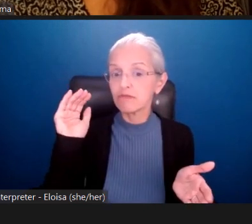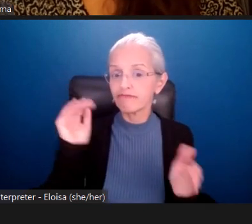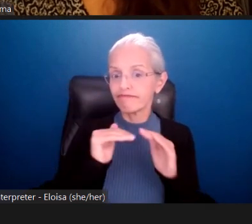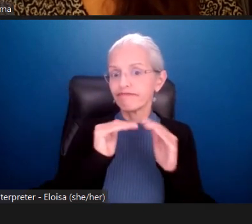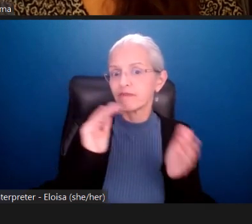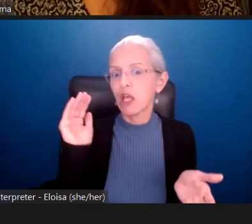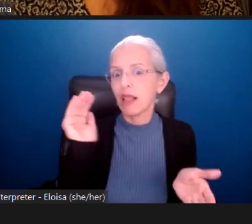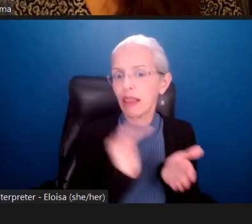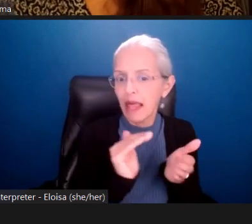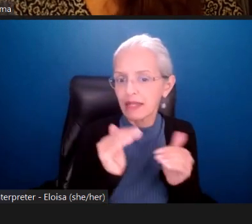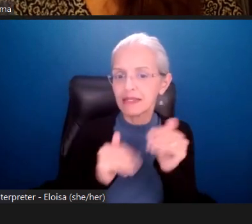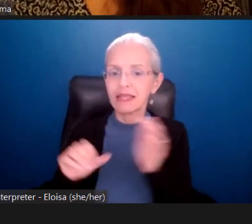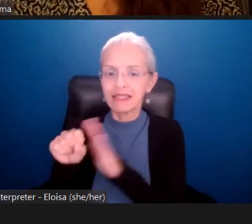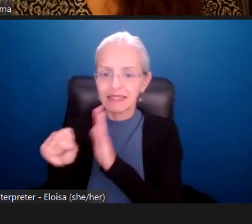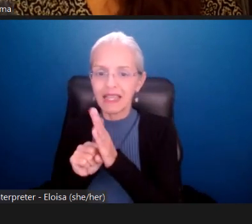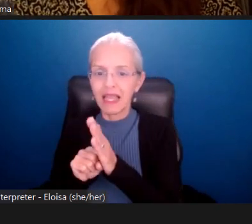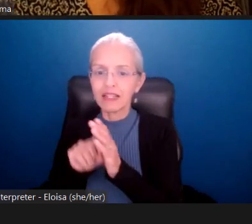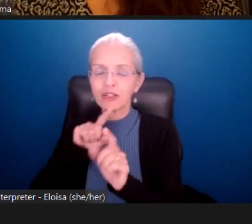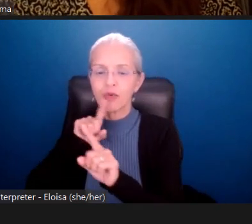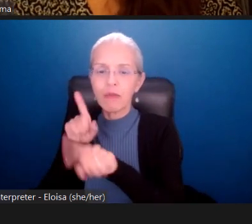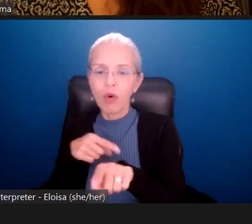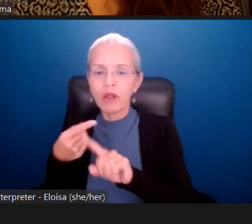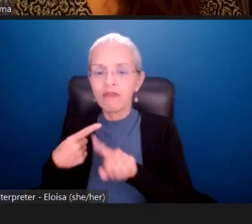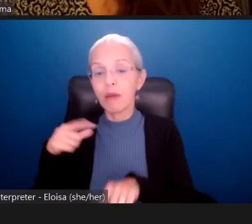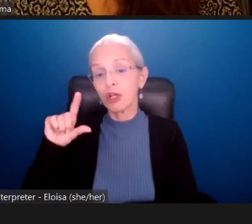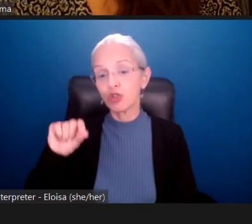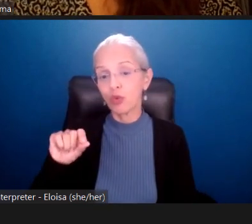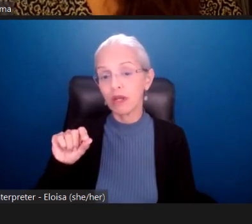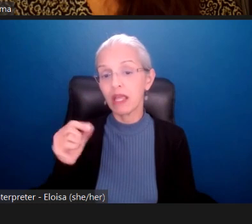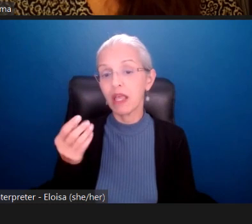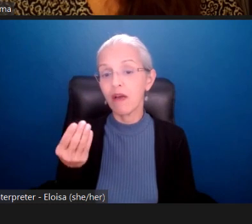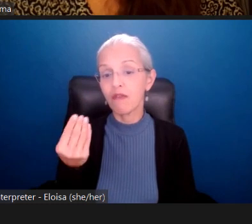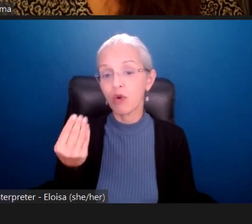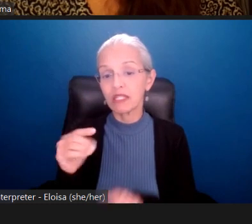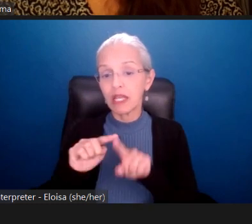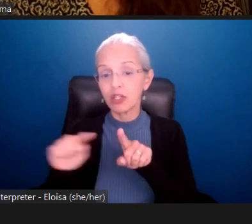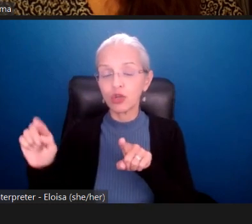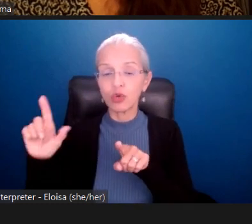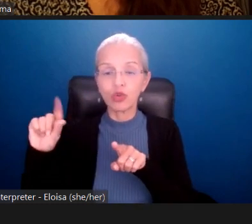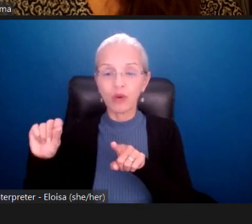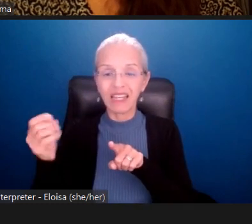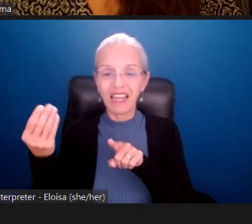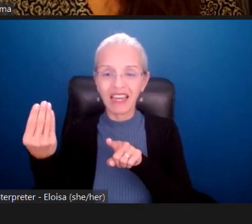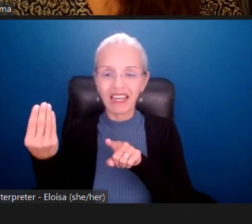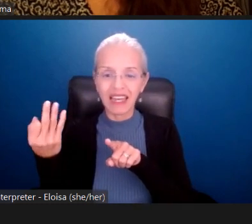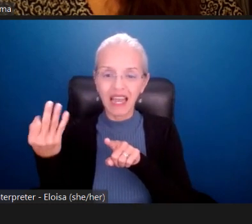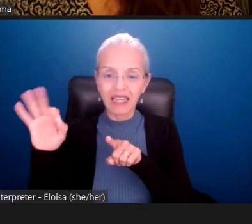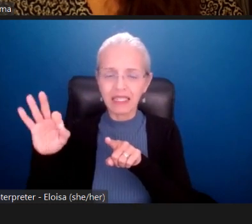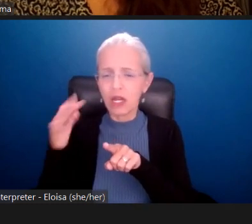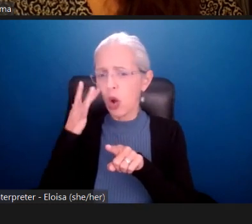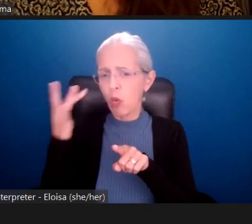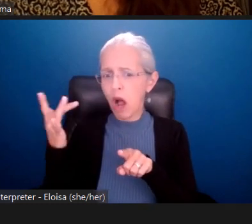fewer than states reporting from 2014 to 2019. Do you understand the reason for this drop?